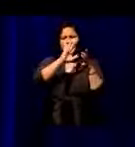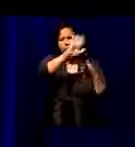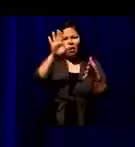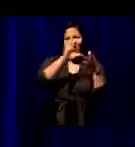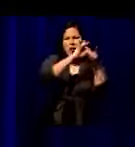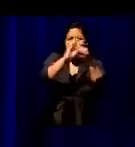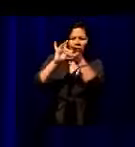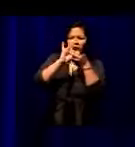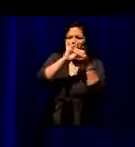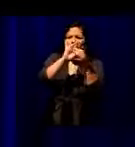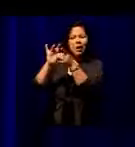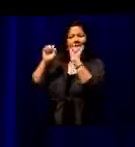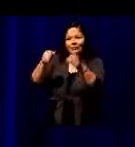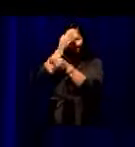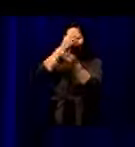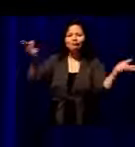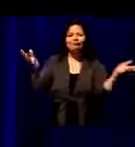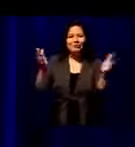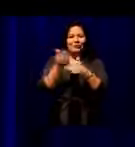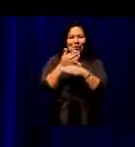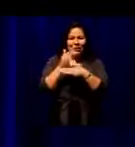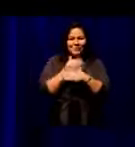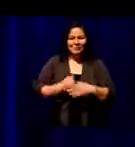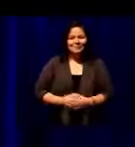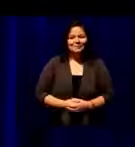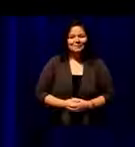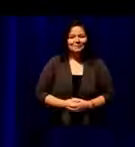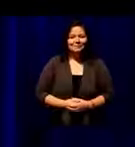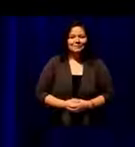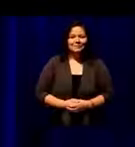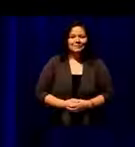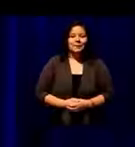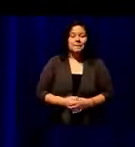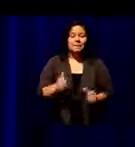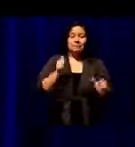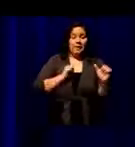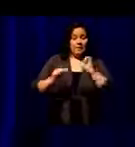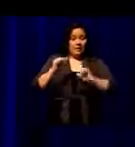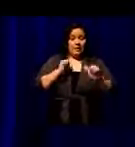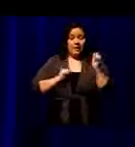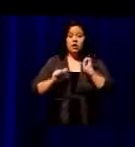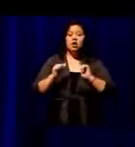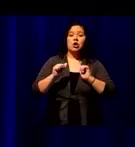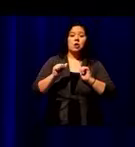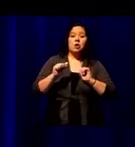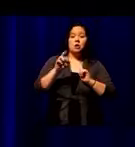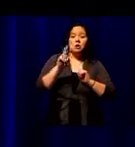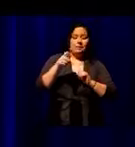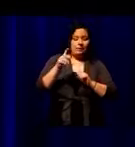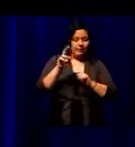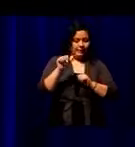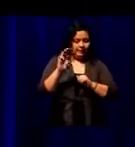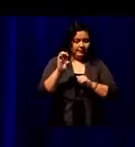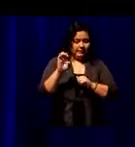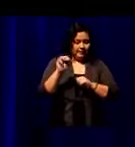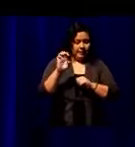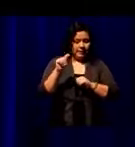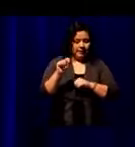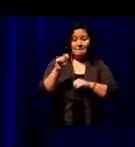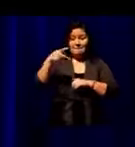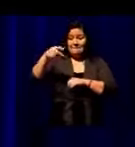connections in those places. Theatre Replacements Panto Come Home runs from